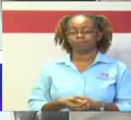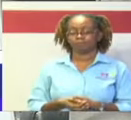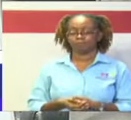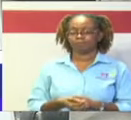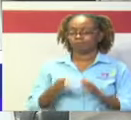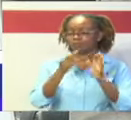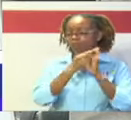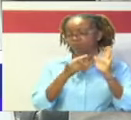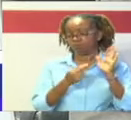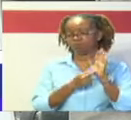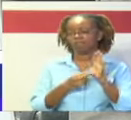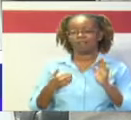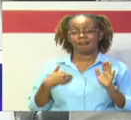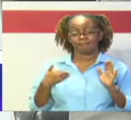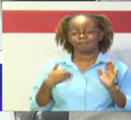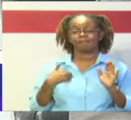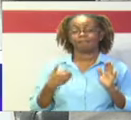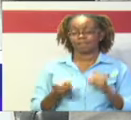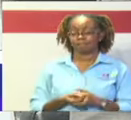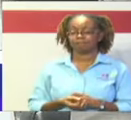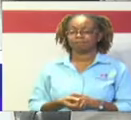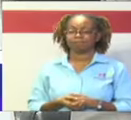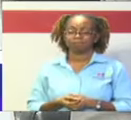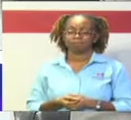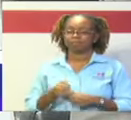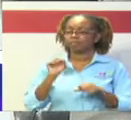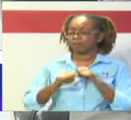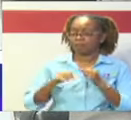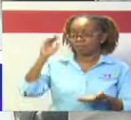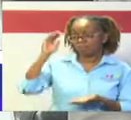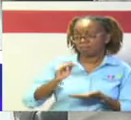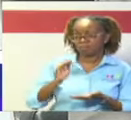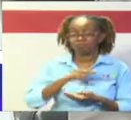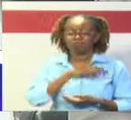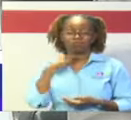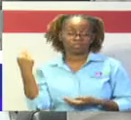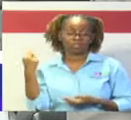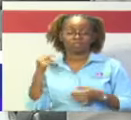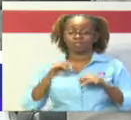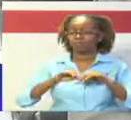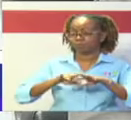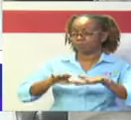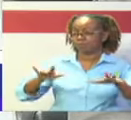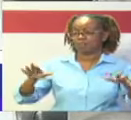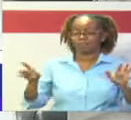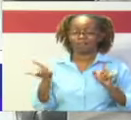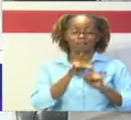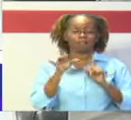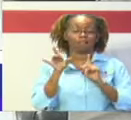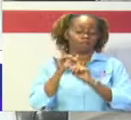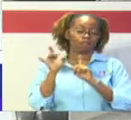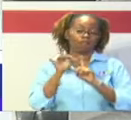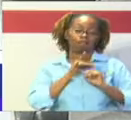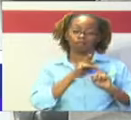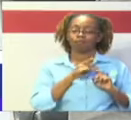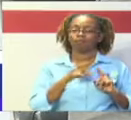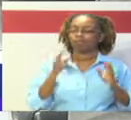in reducing risk of transmission of any case of COVID-19 that is identified. So hopefully that helps to